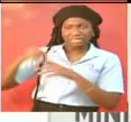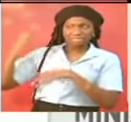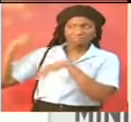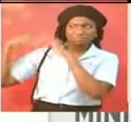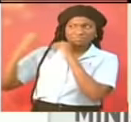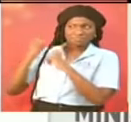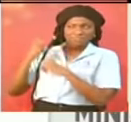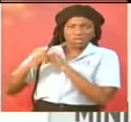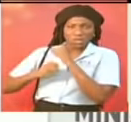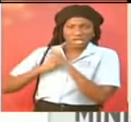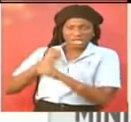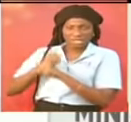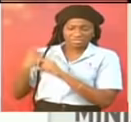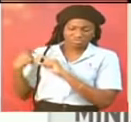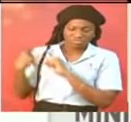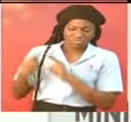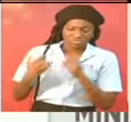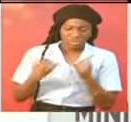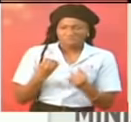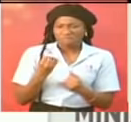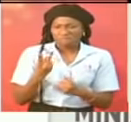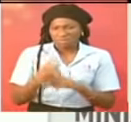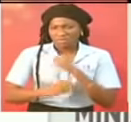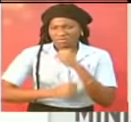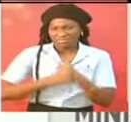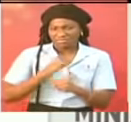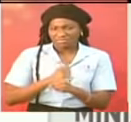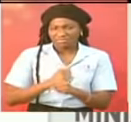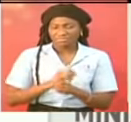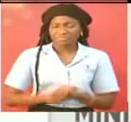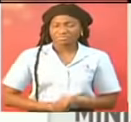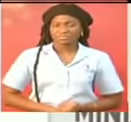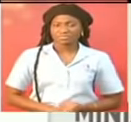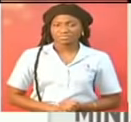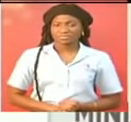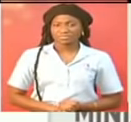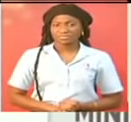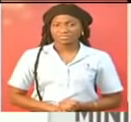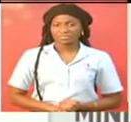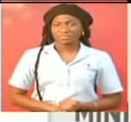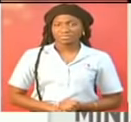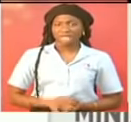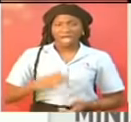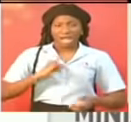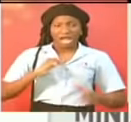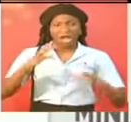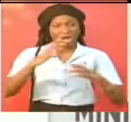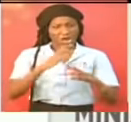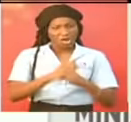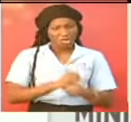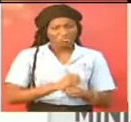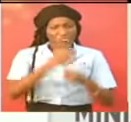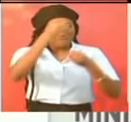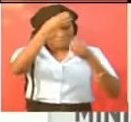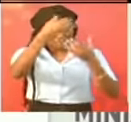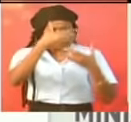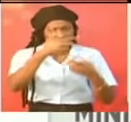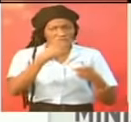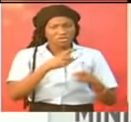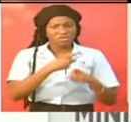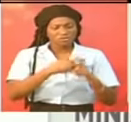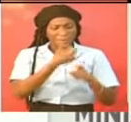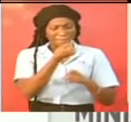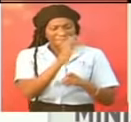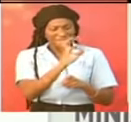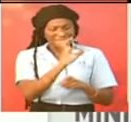came accurately from, of course, the CSO. In the 1980s or so, we had